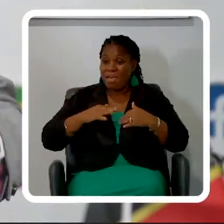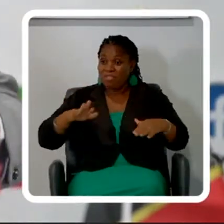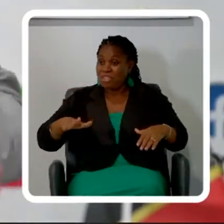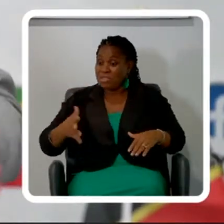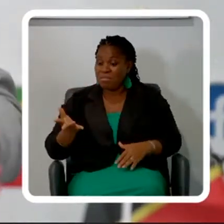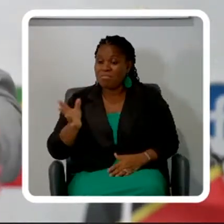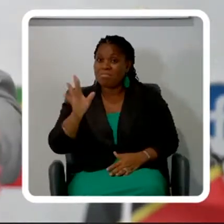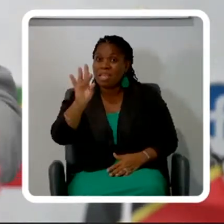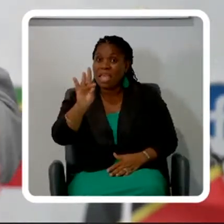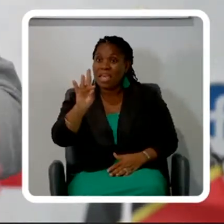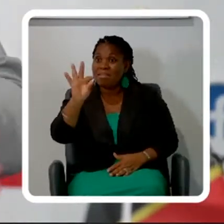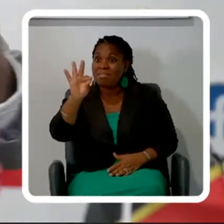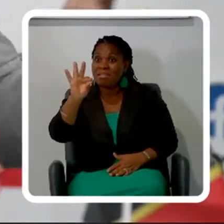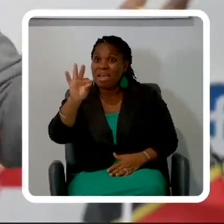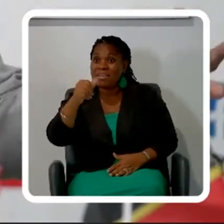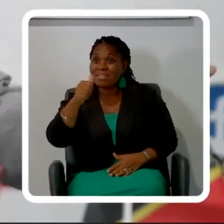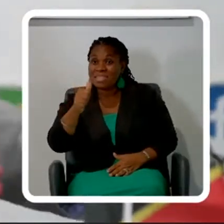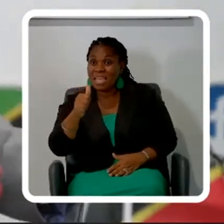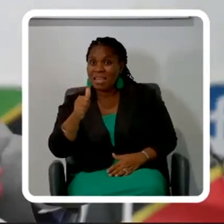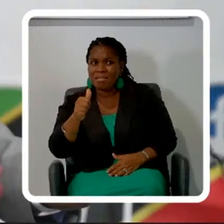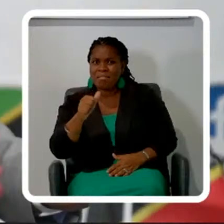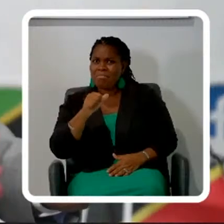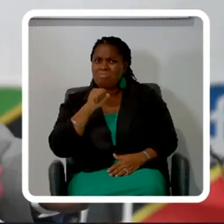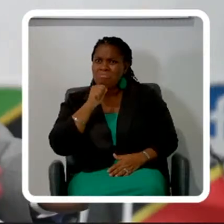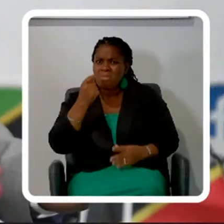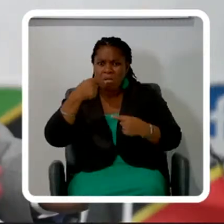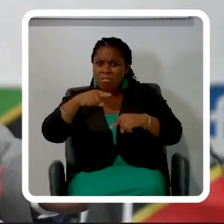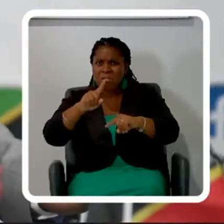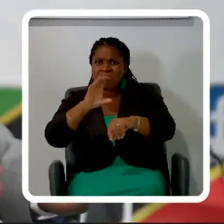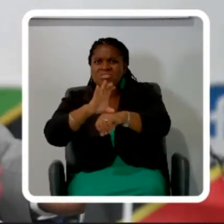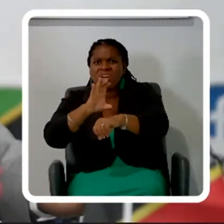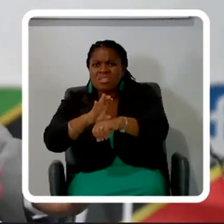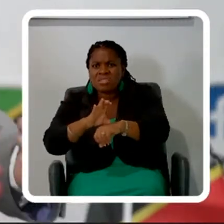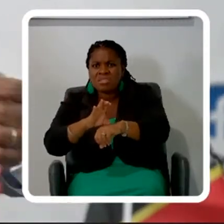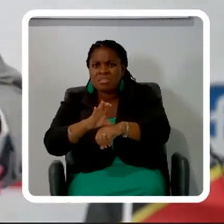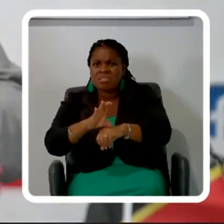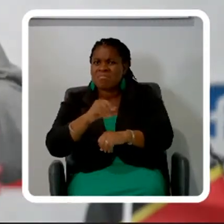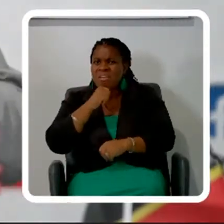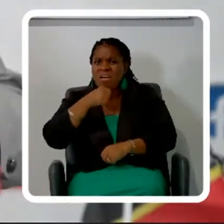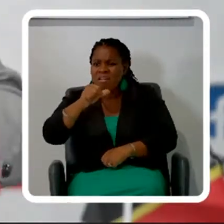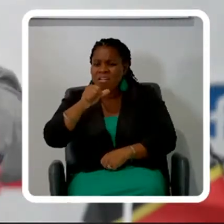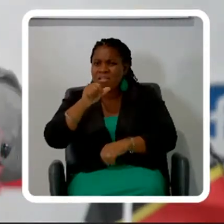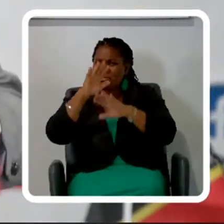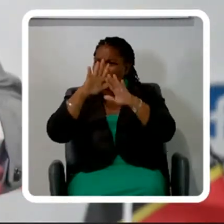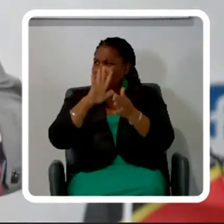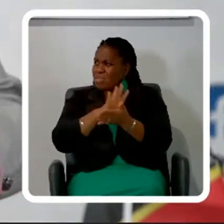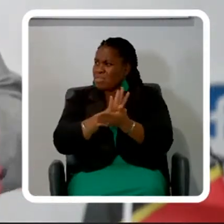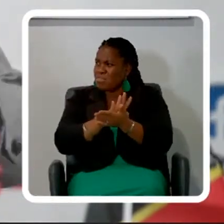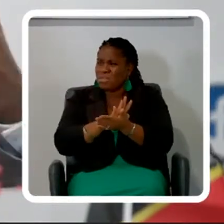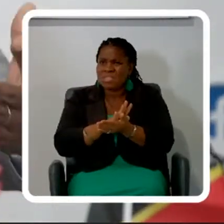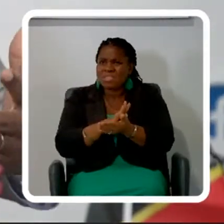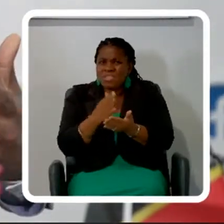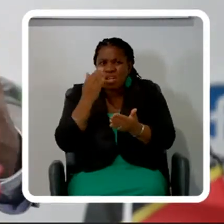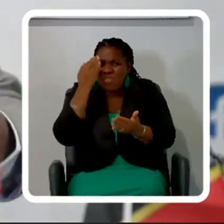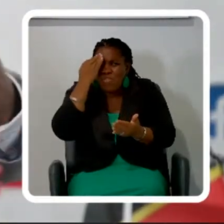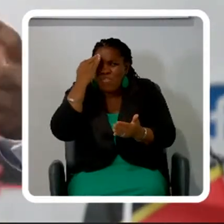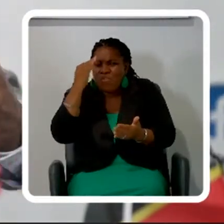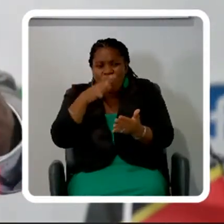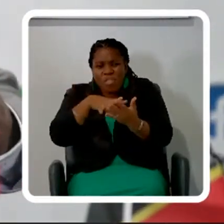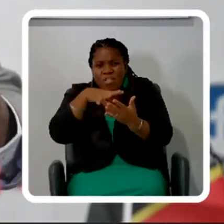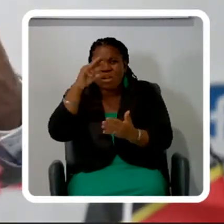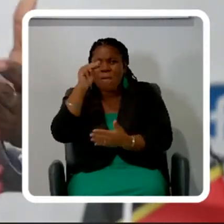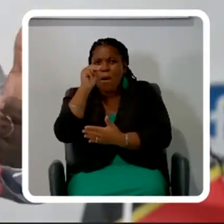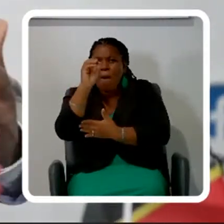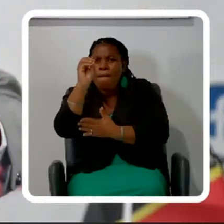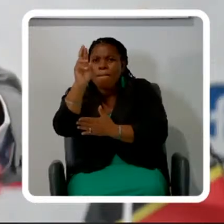10, not being exposed to that. So if they're not exposed to those type of moral,